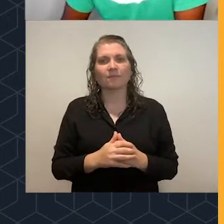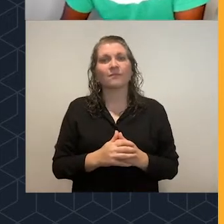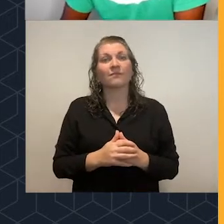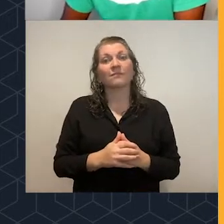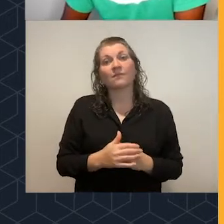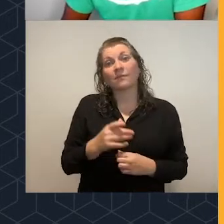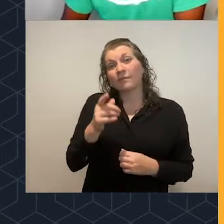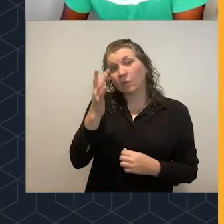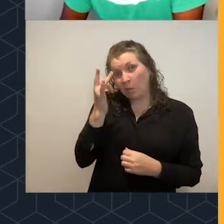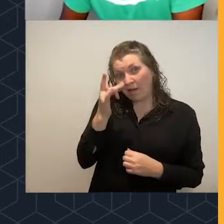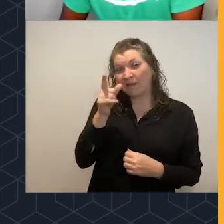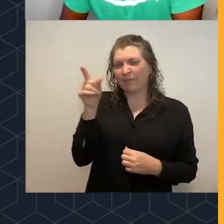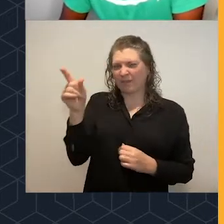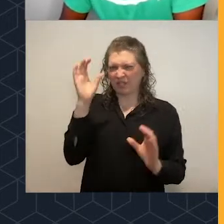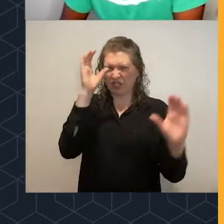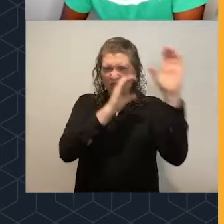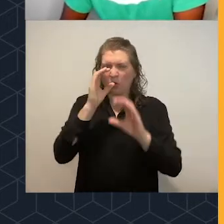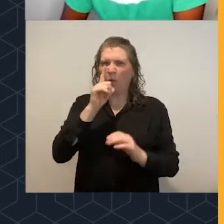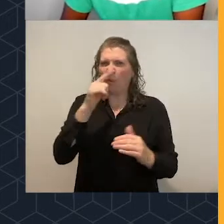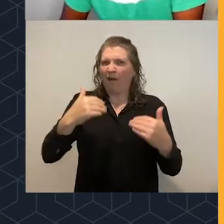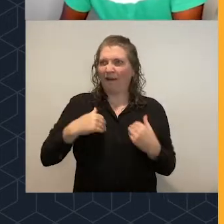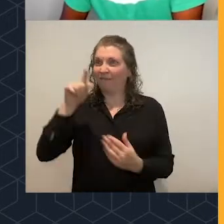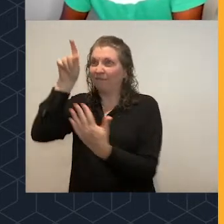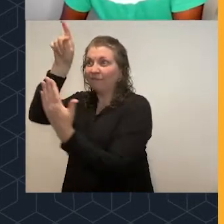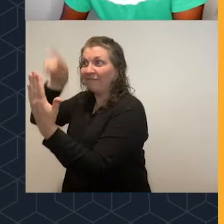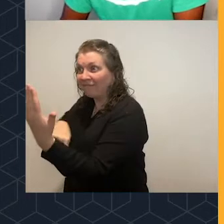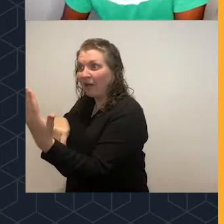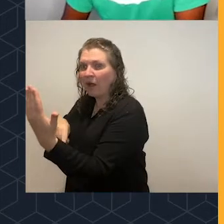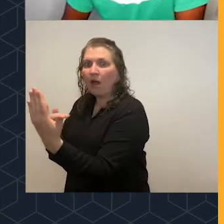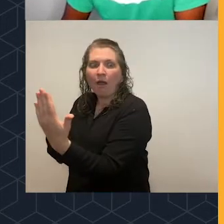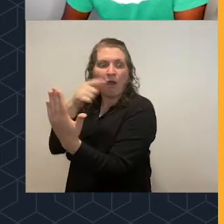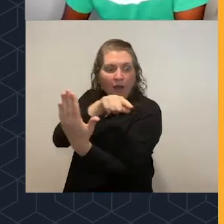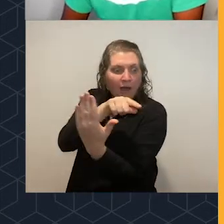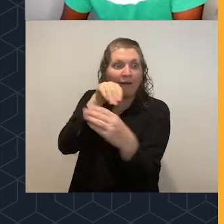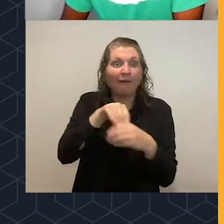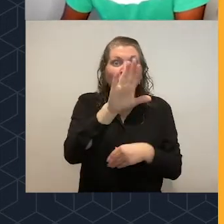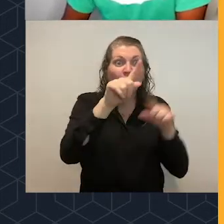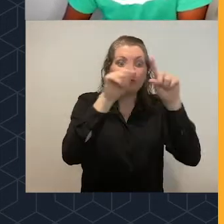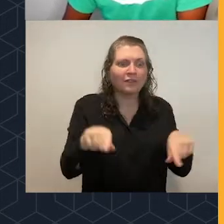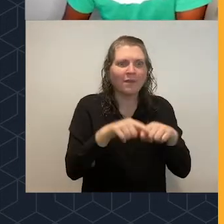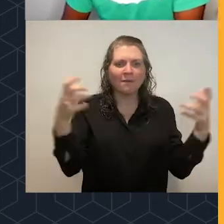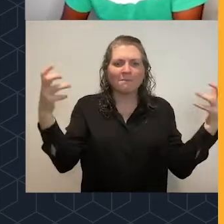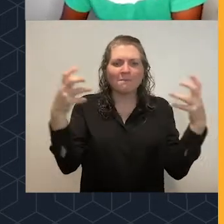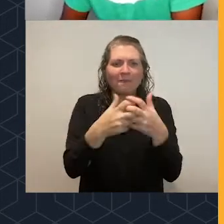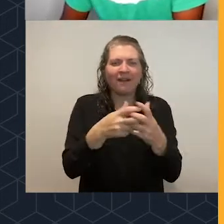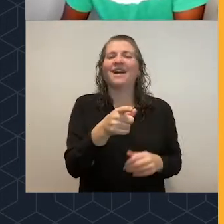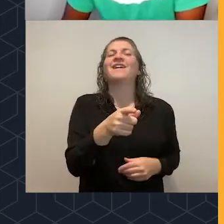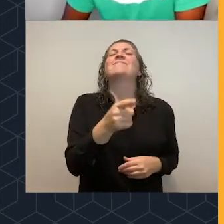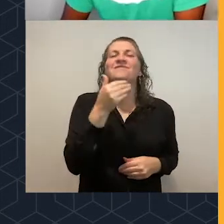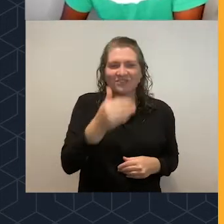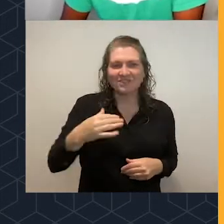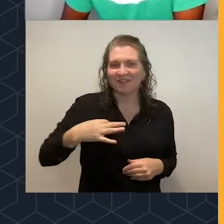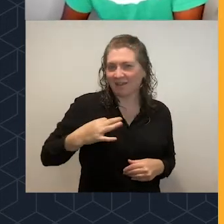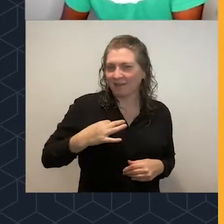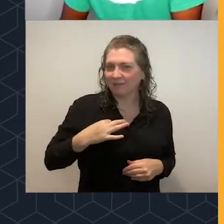job description. Make a list of those terms and put a check mark next to them, and really making sure that you're describing the skills that